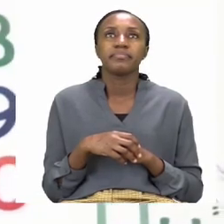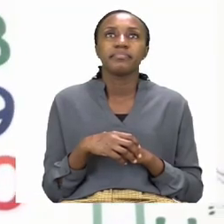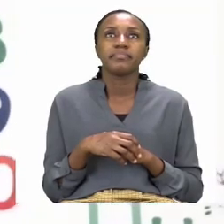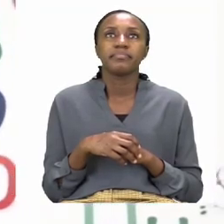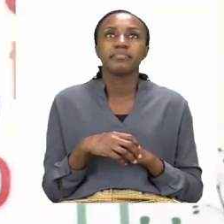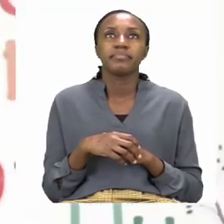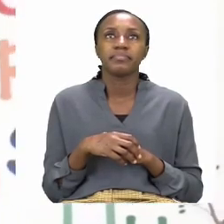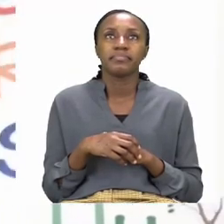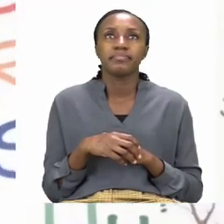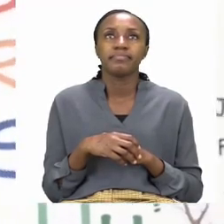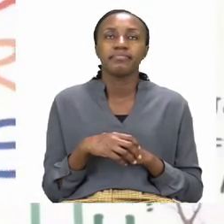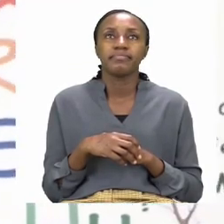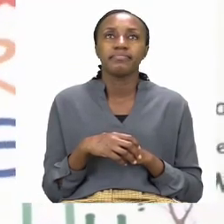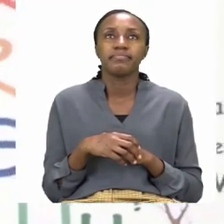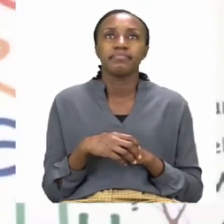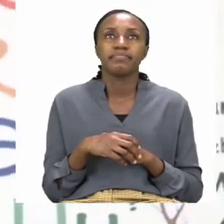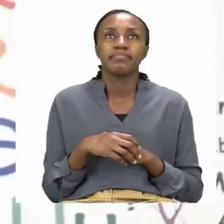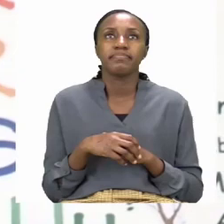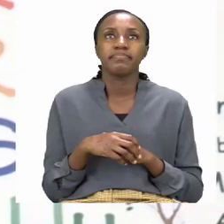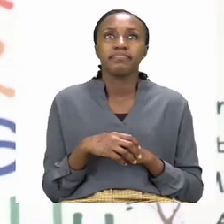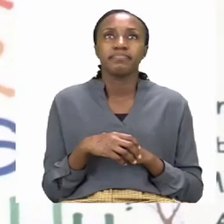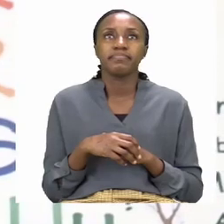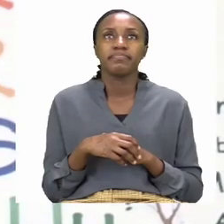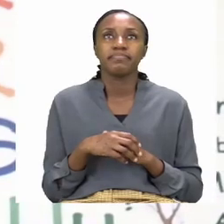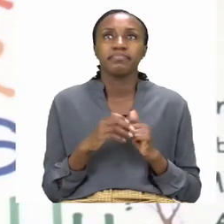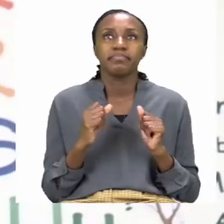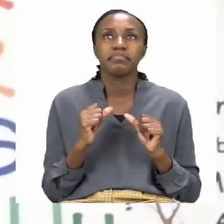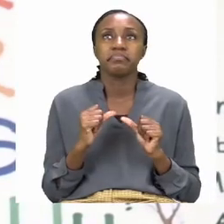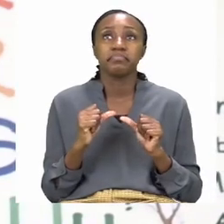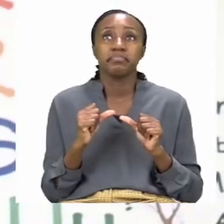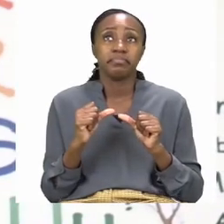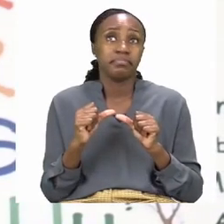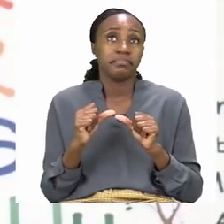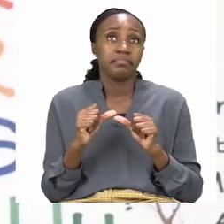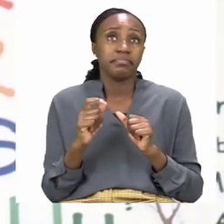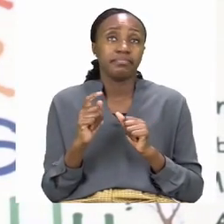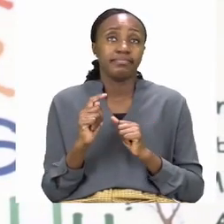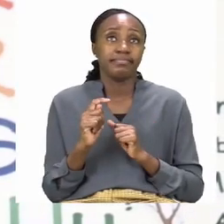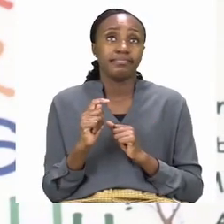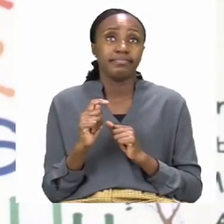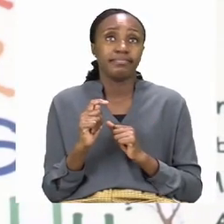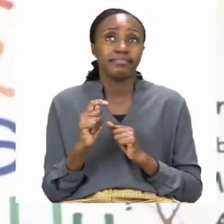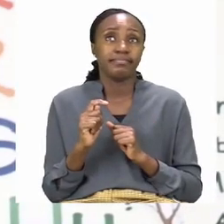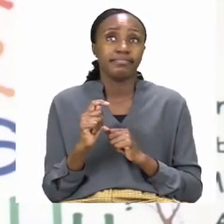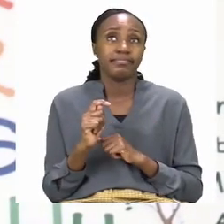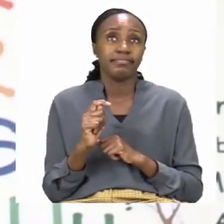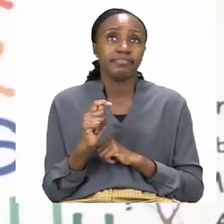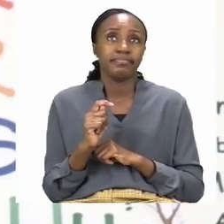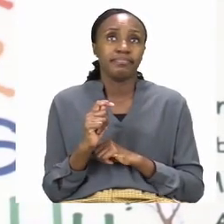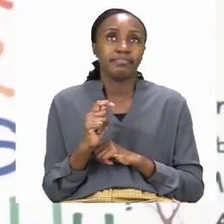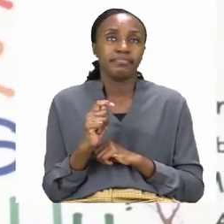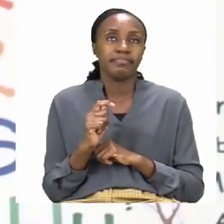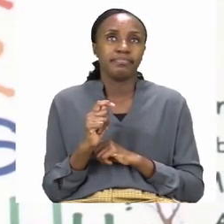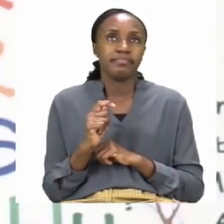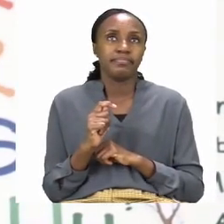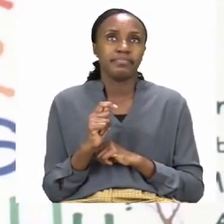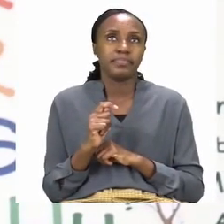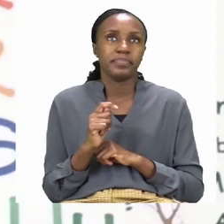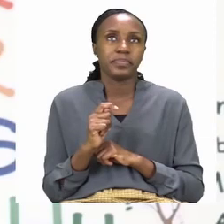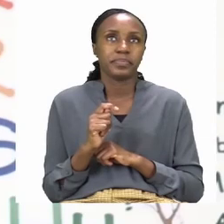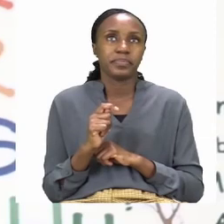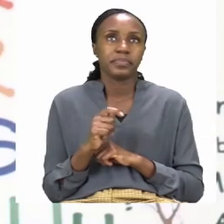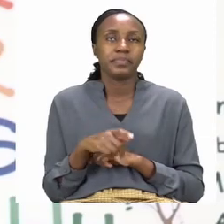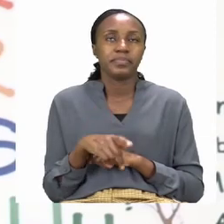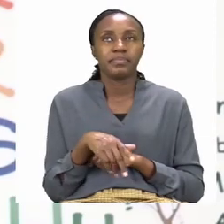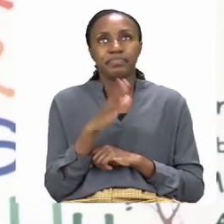on top. All right. Then we move on to the T, and then we turn and we cross the